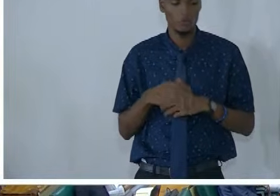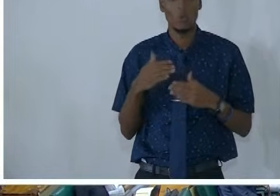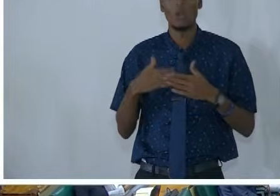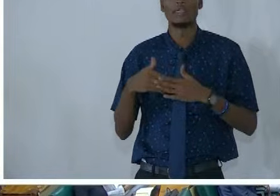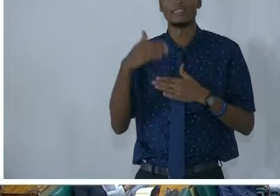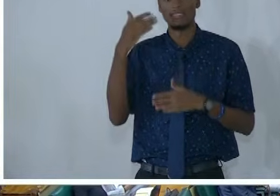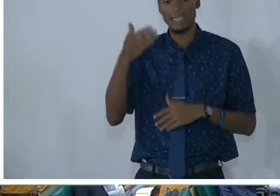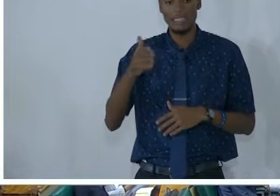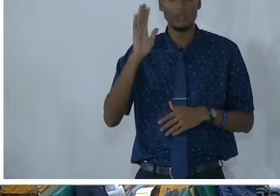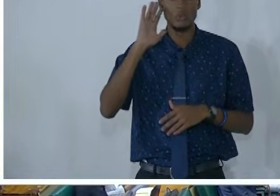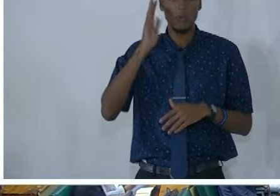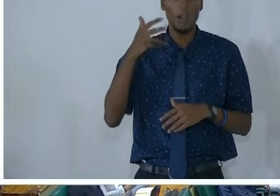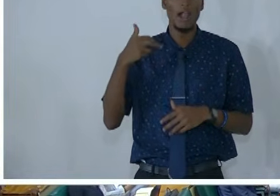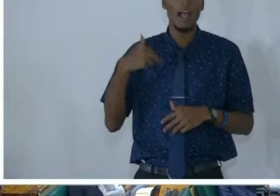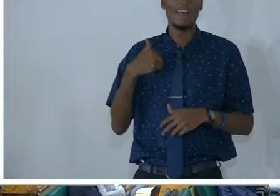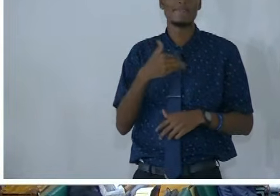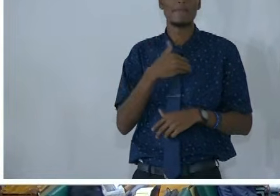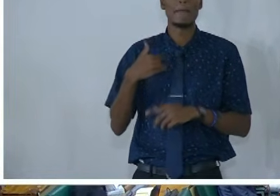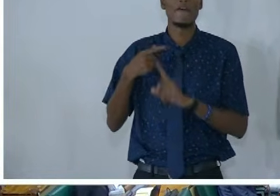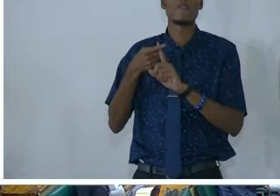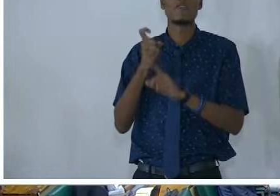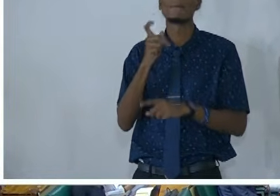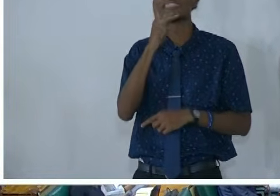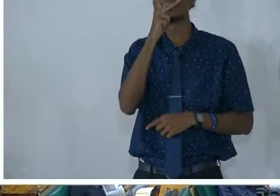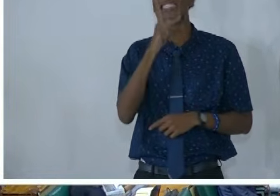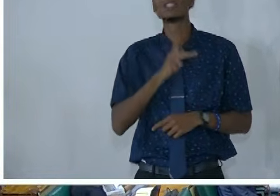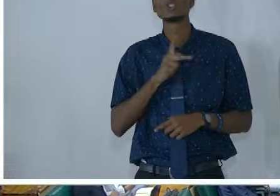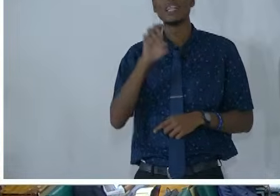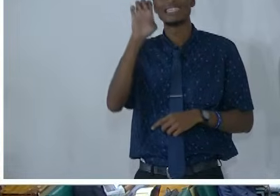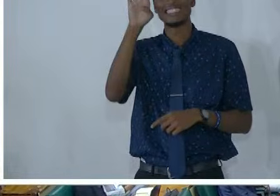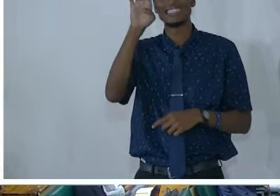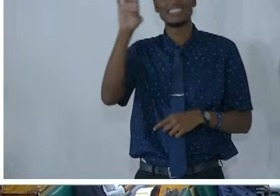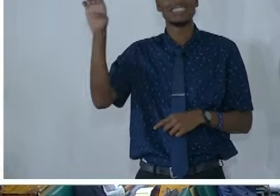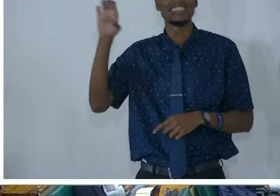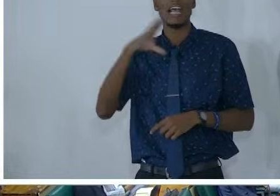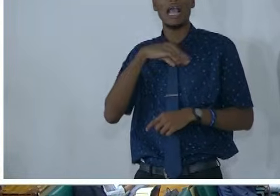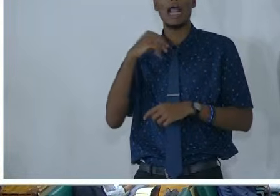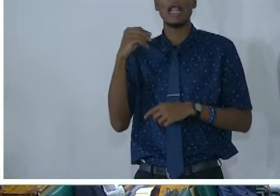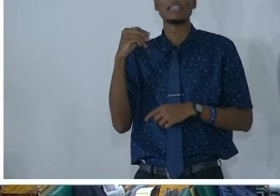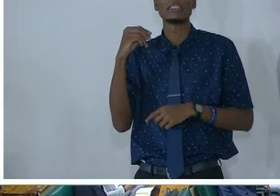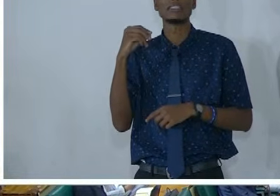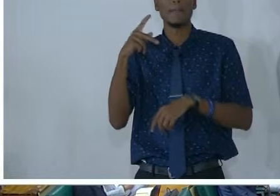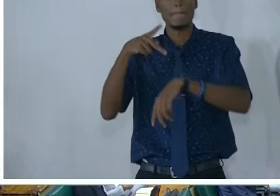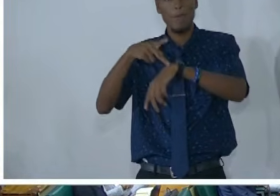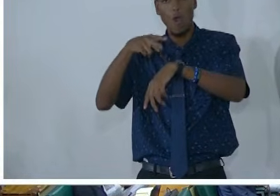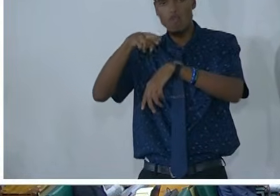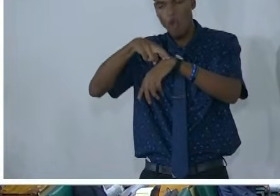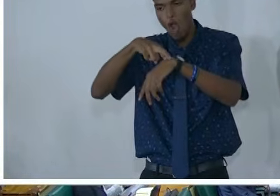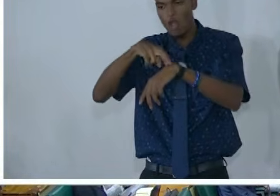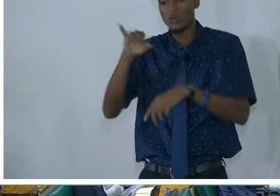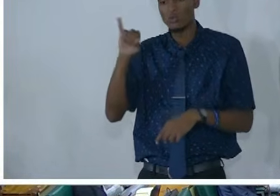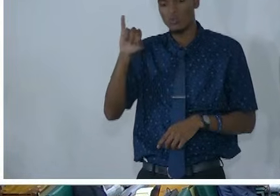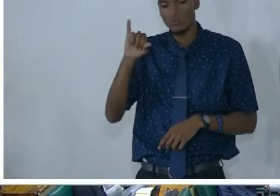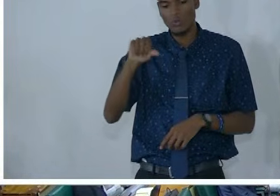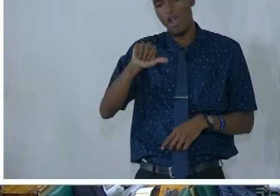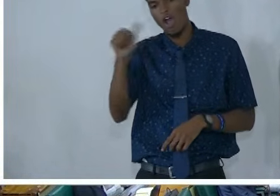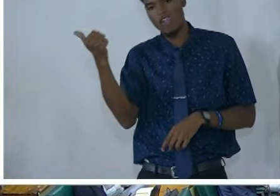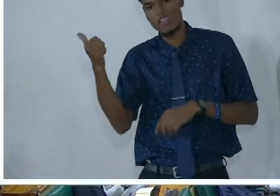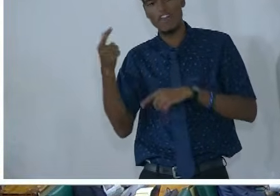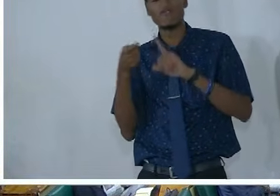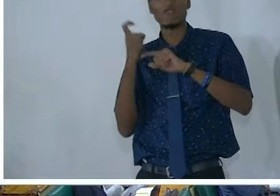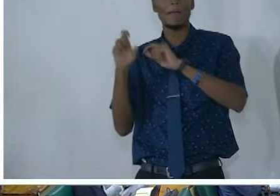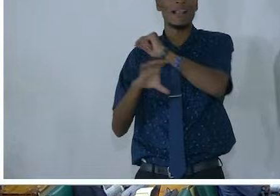will be the member from Kingston East and Port Royal, And finally, the member from Clarendon